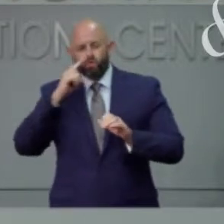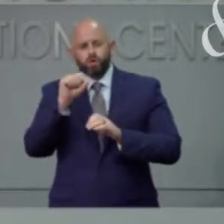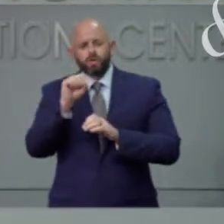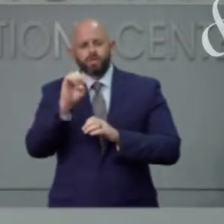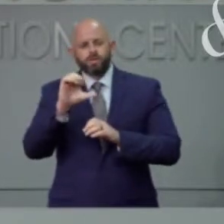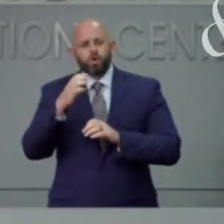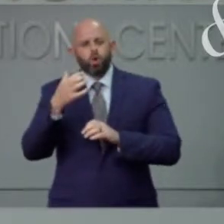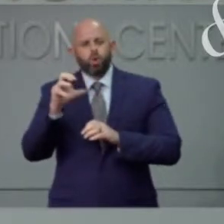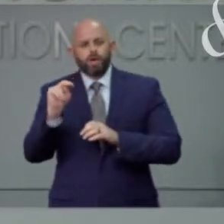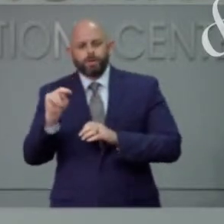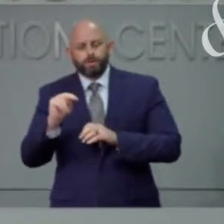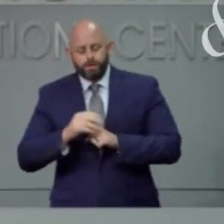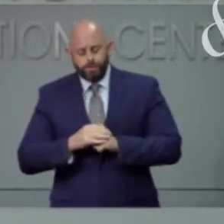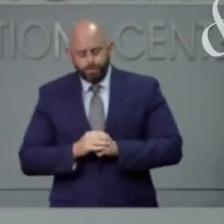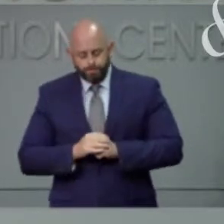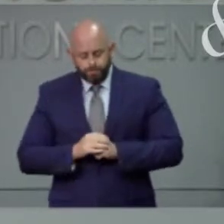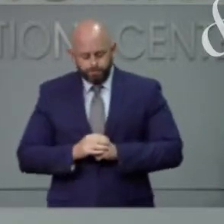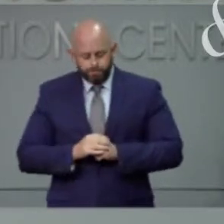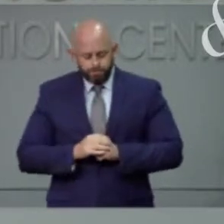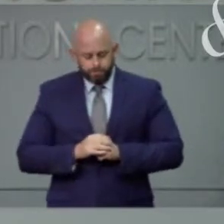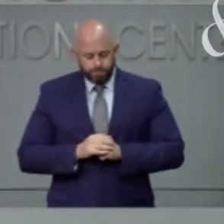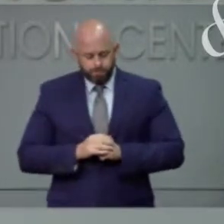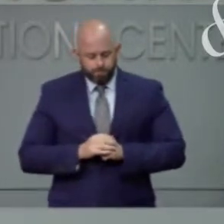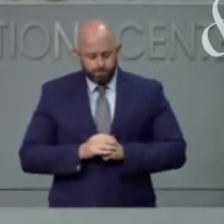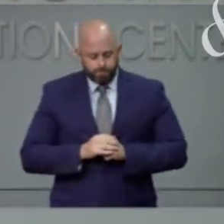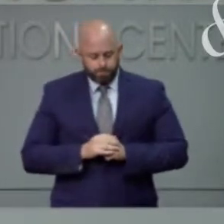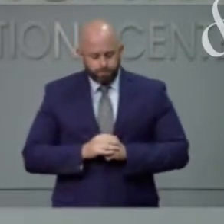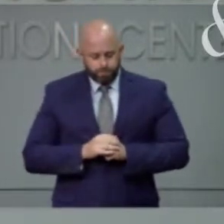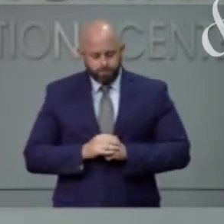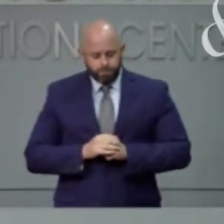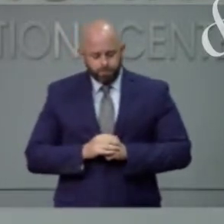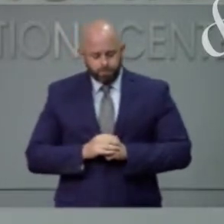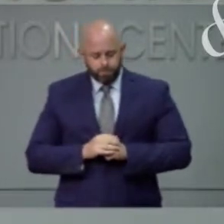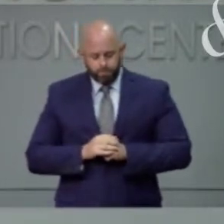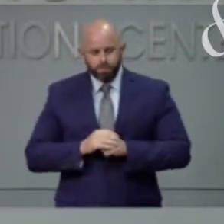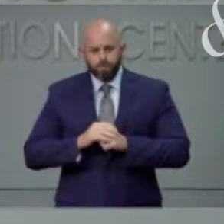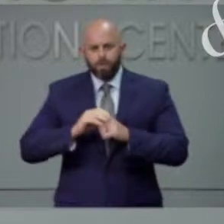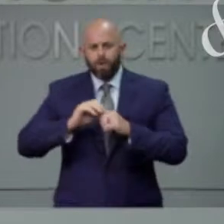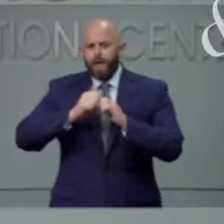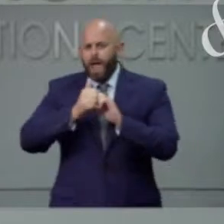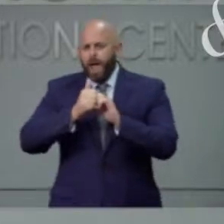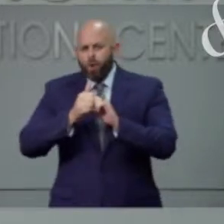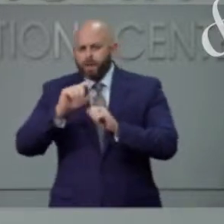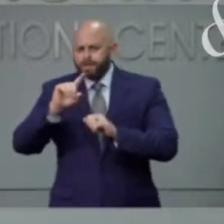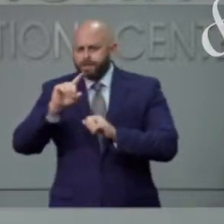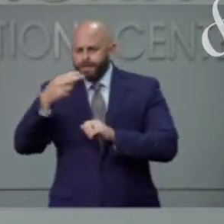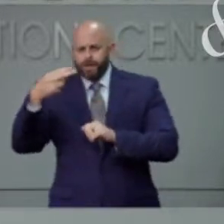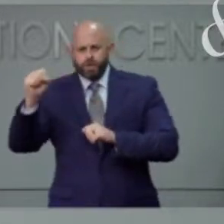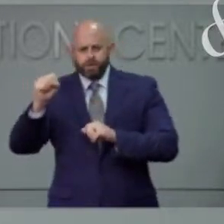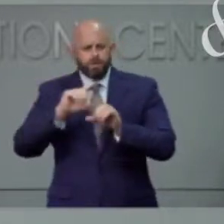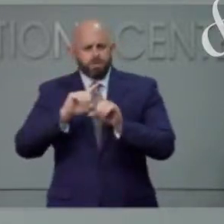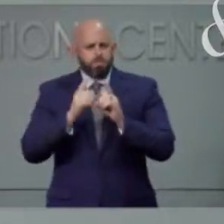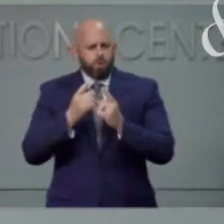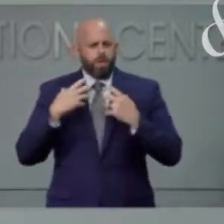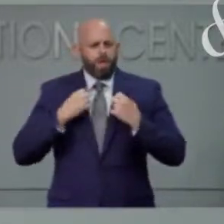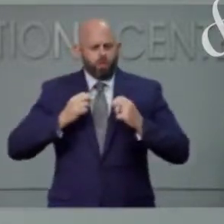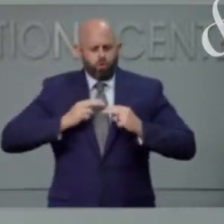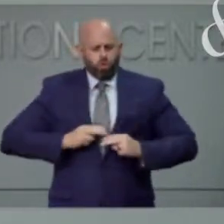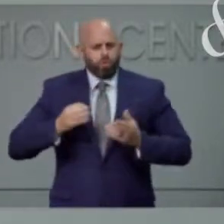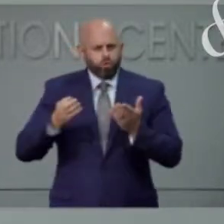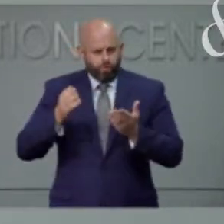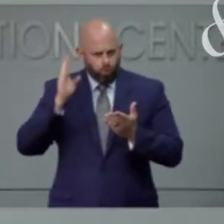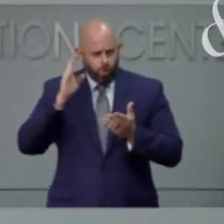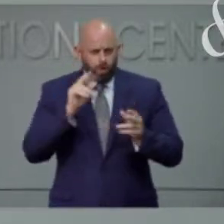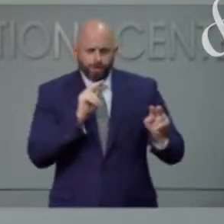about the department's role and oversight on university campuses? In New Hanover County, we have a UNC